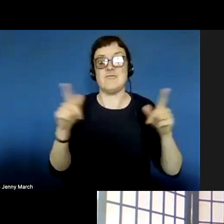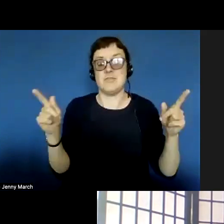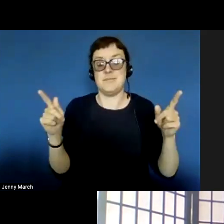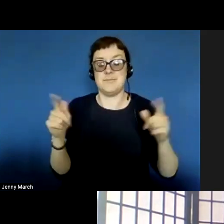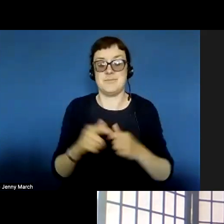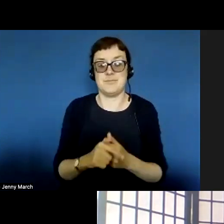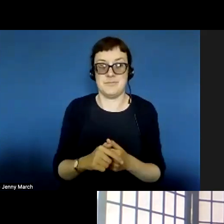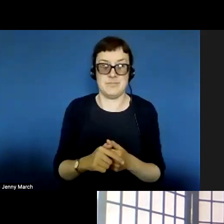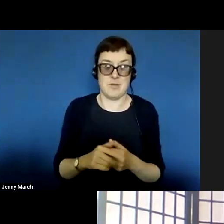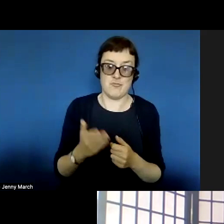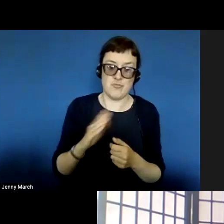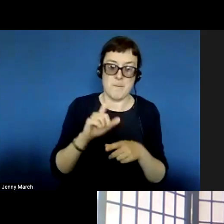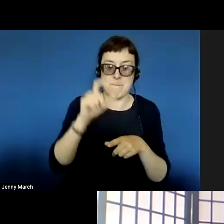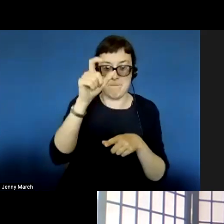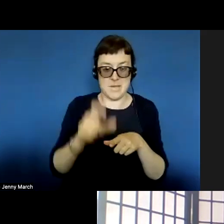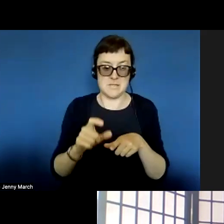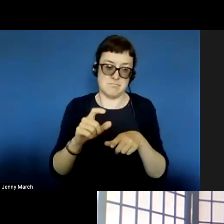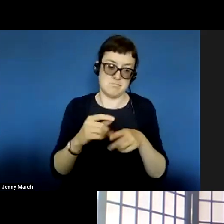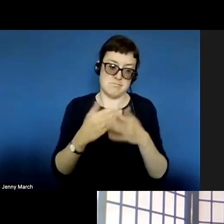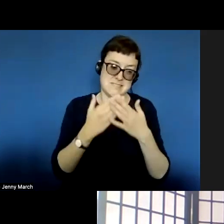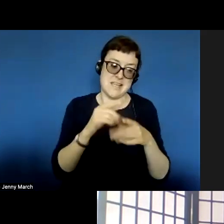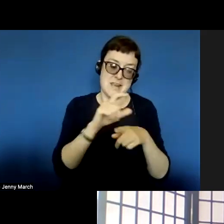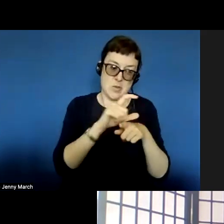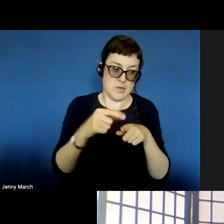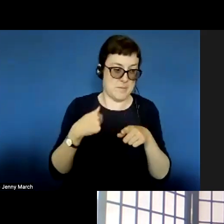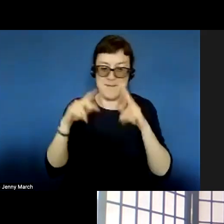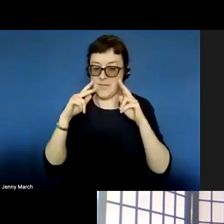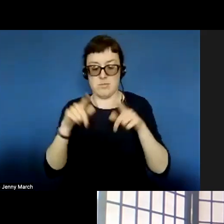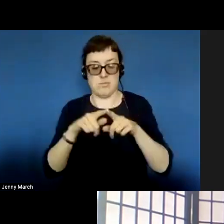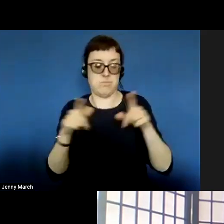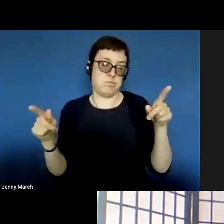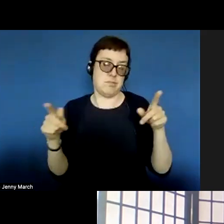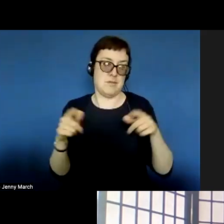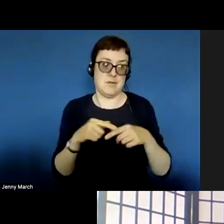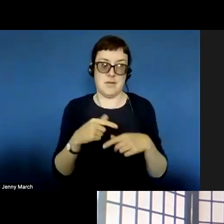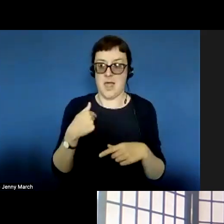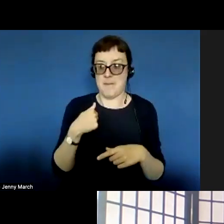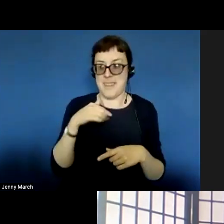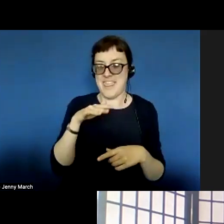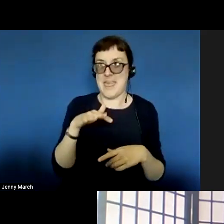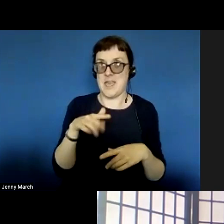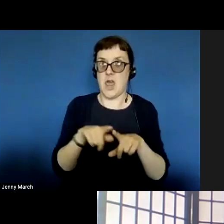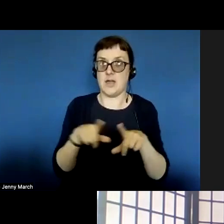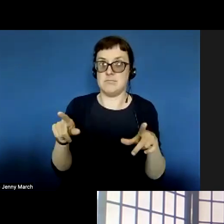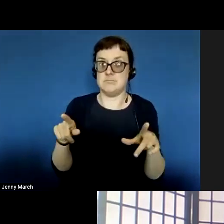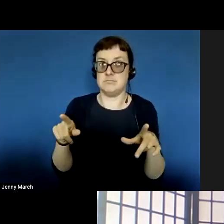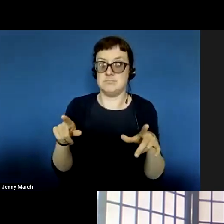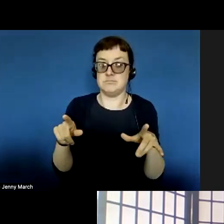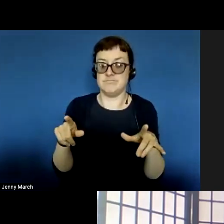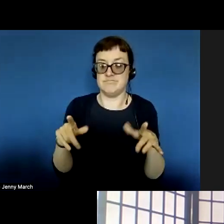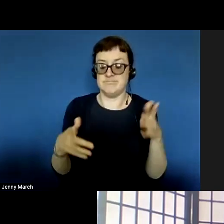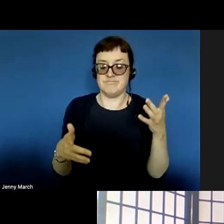than their perspective on it. And, you know, like I was there more like, yeah, I think